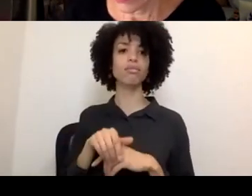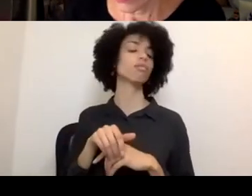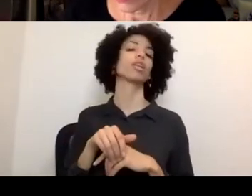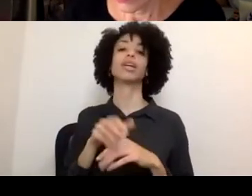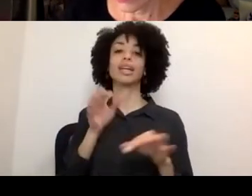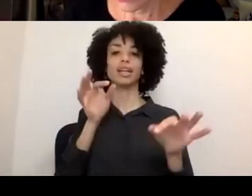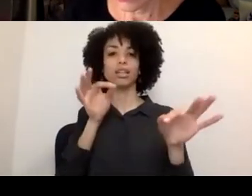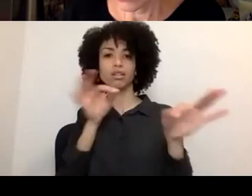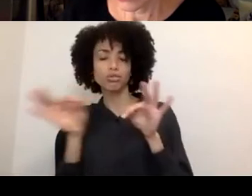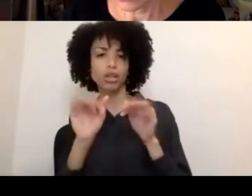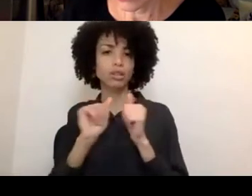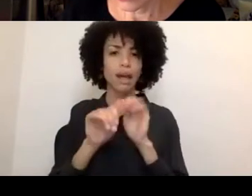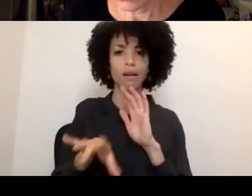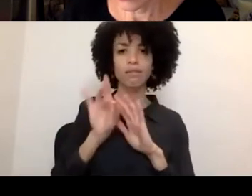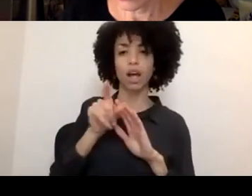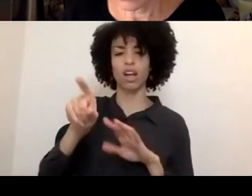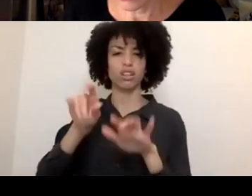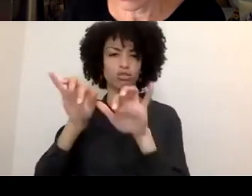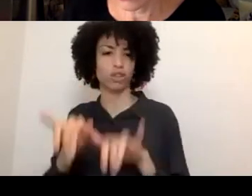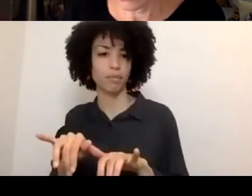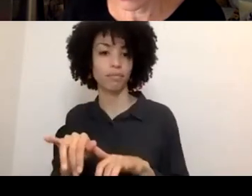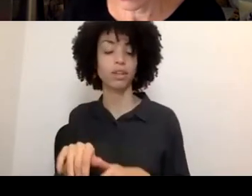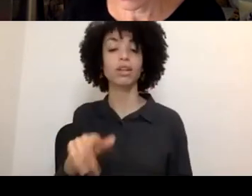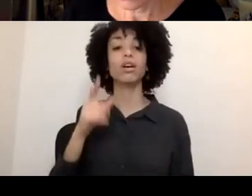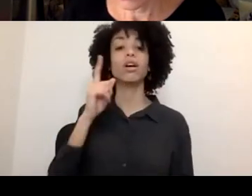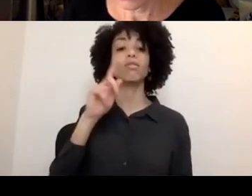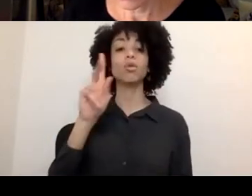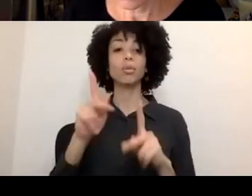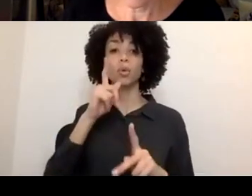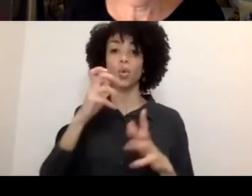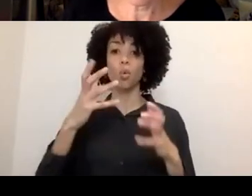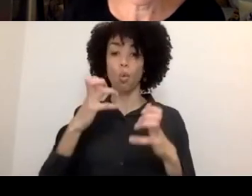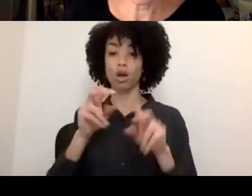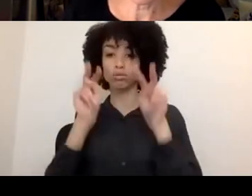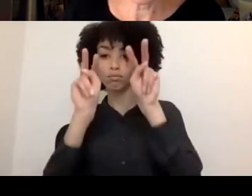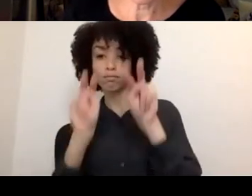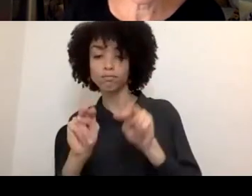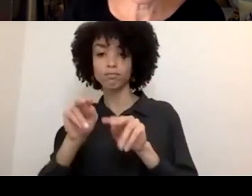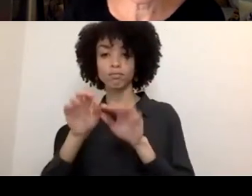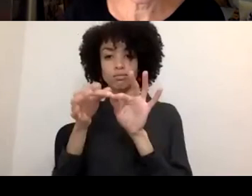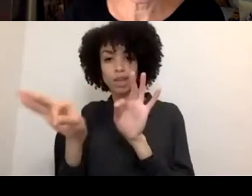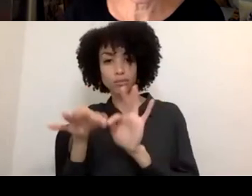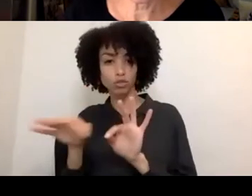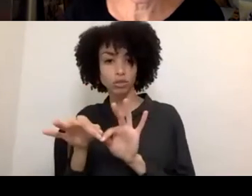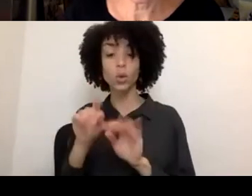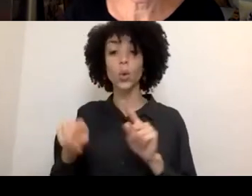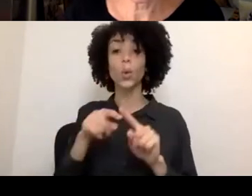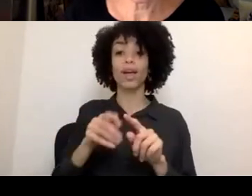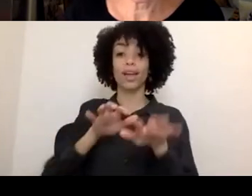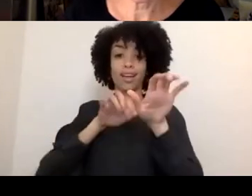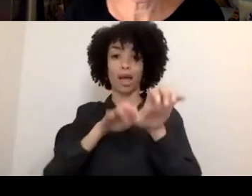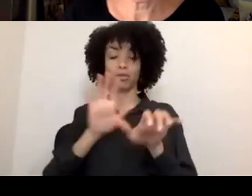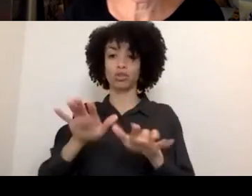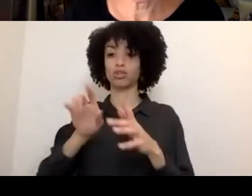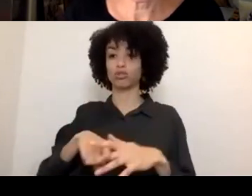chat section. For those who would like to access closed captioning, when the captioner starts writing, the CC button appears for